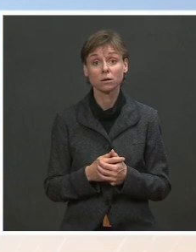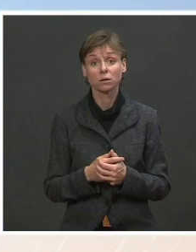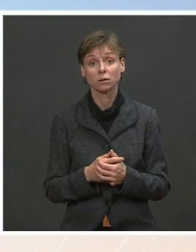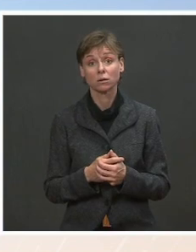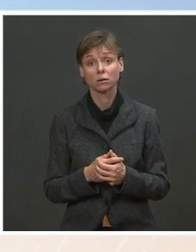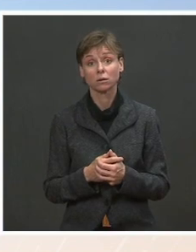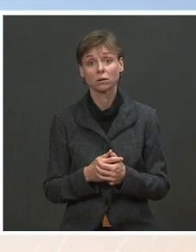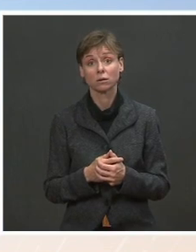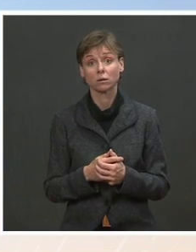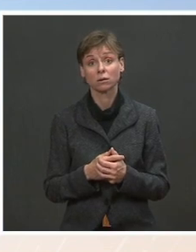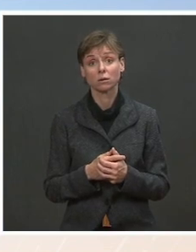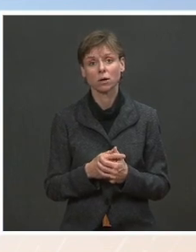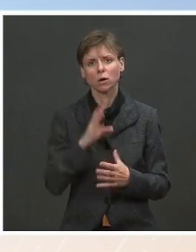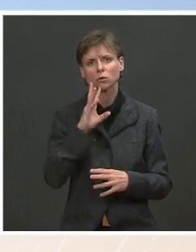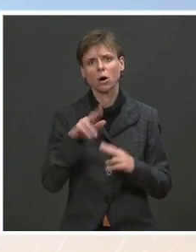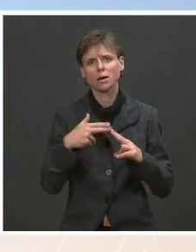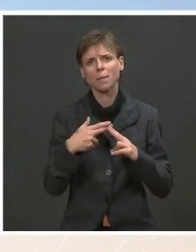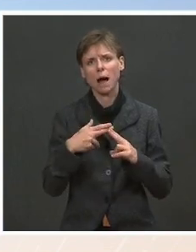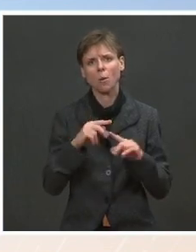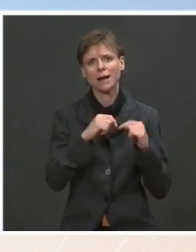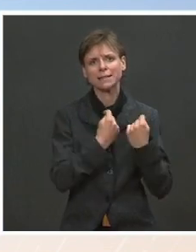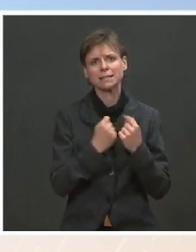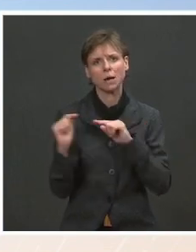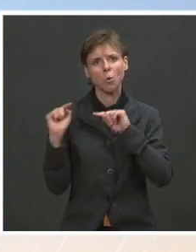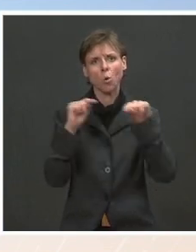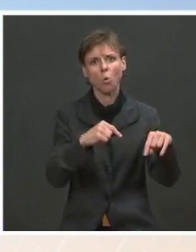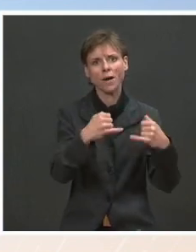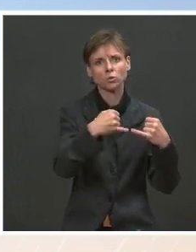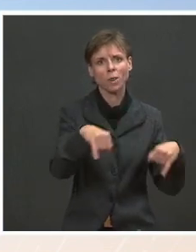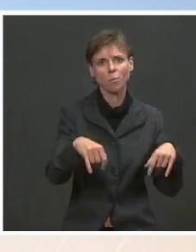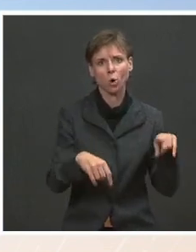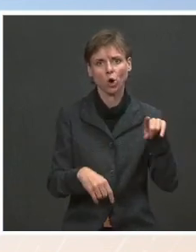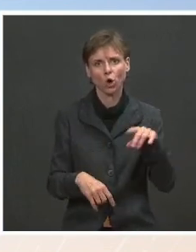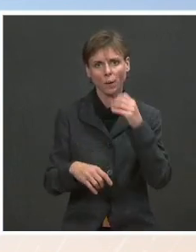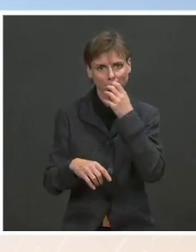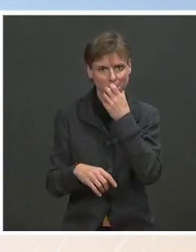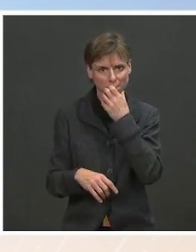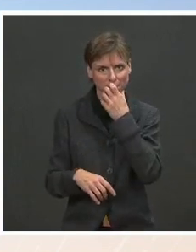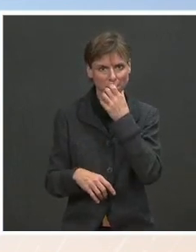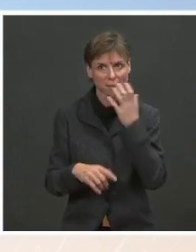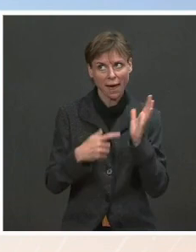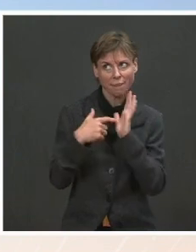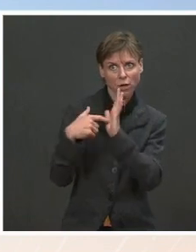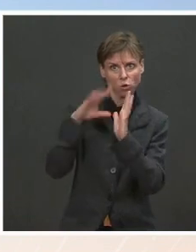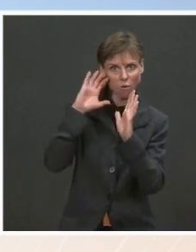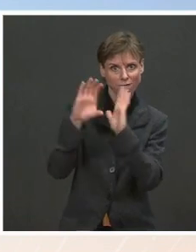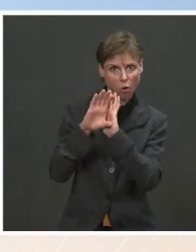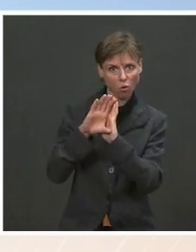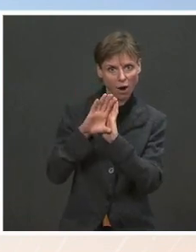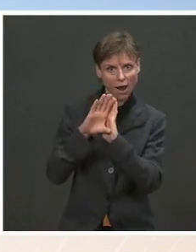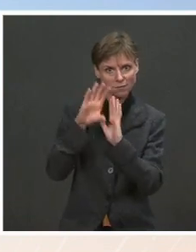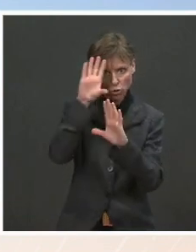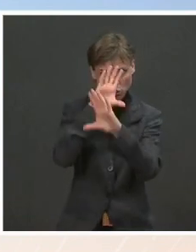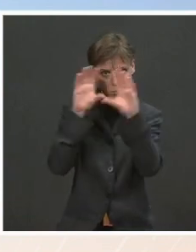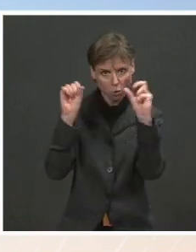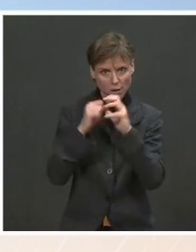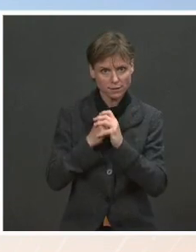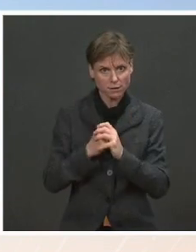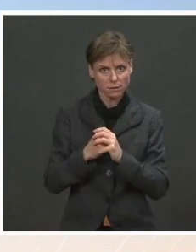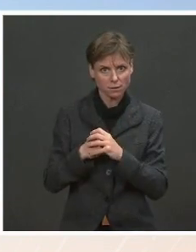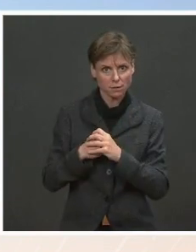You talked about the team that went to the border. Yes. They briefed the president. They've Mhm. shown him photographs. Yeah. I think there was a request at some point to